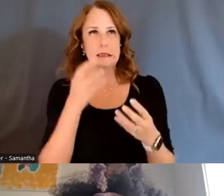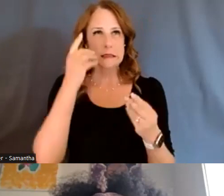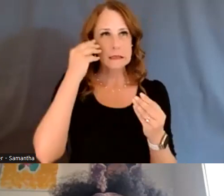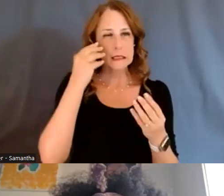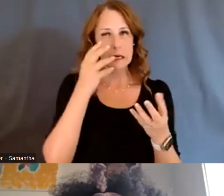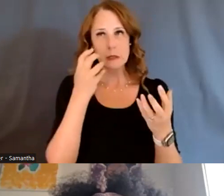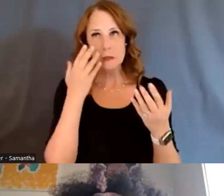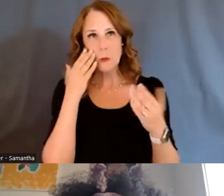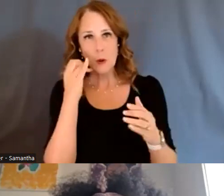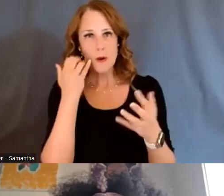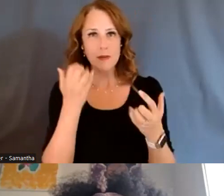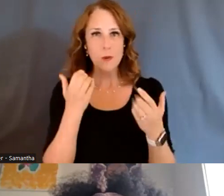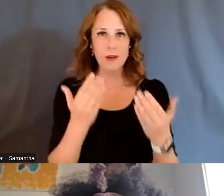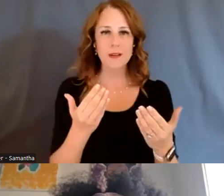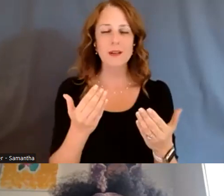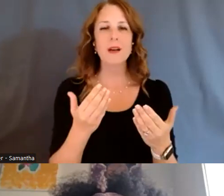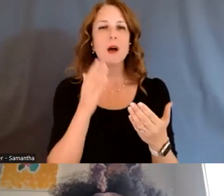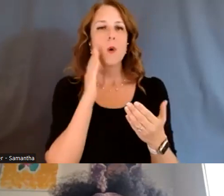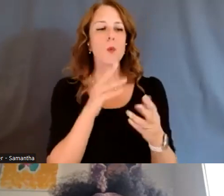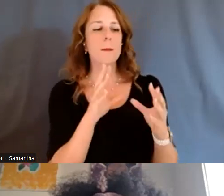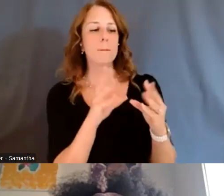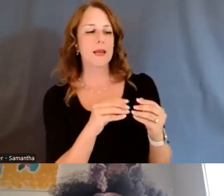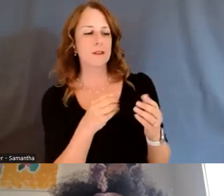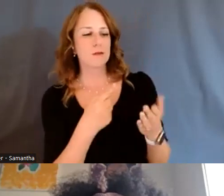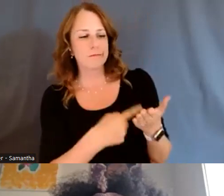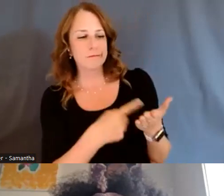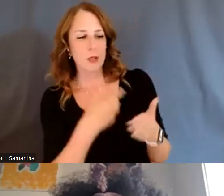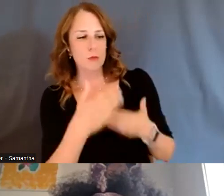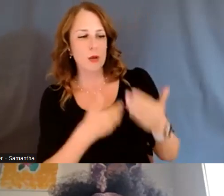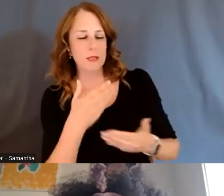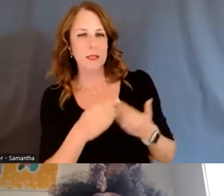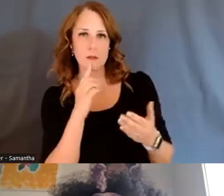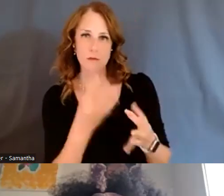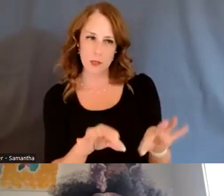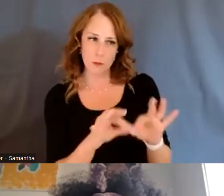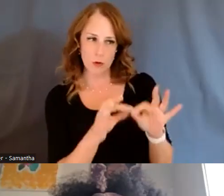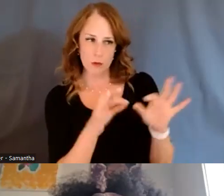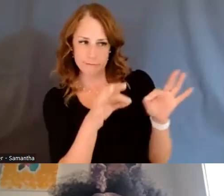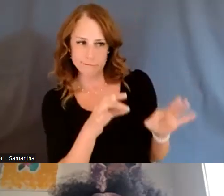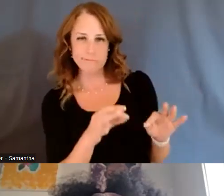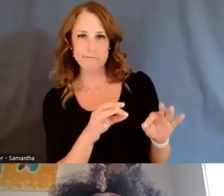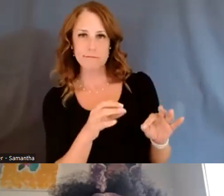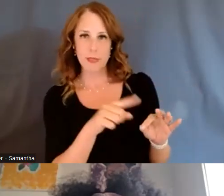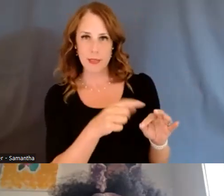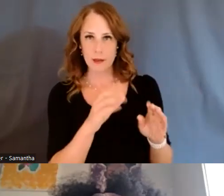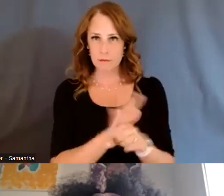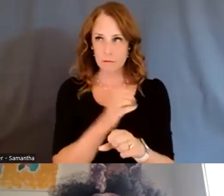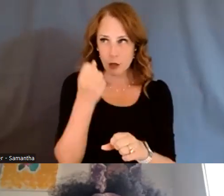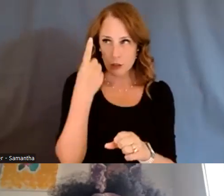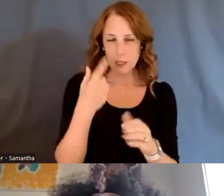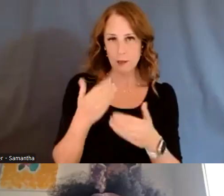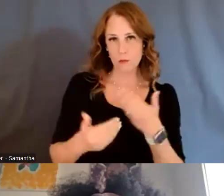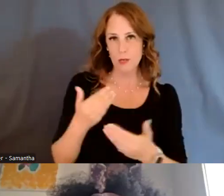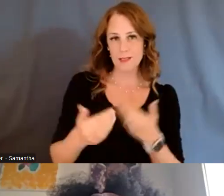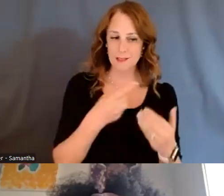meet with them to talk to them about the process because we think it's really important for them to understand the process because they are the ones that would have to